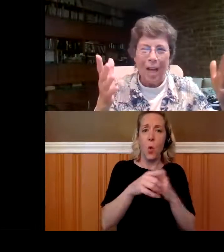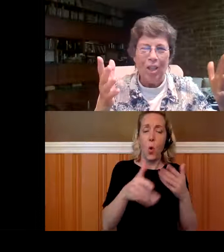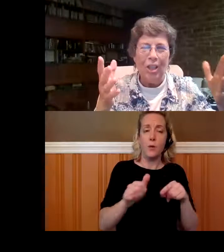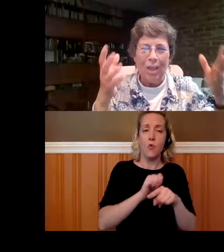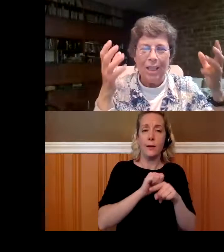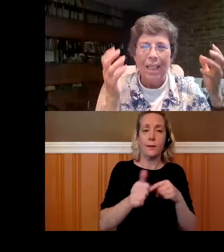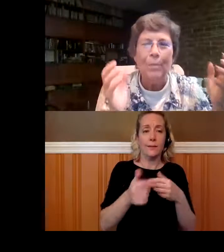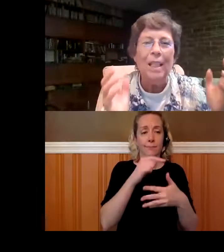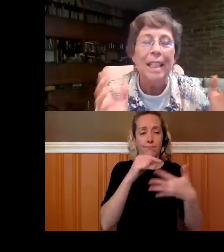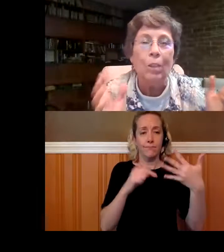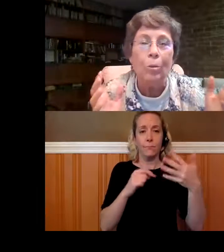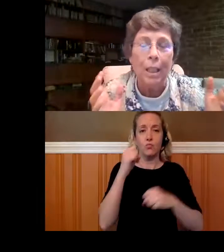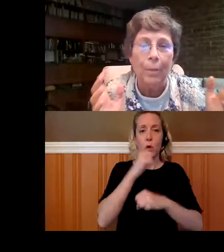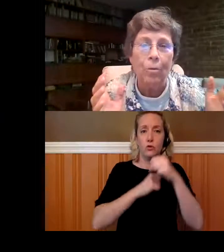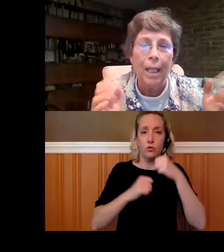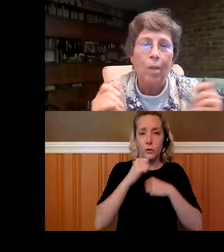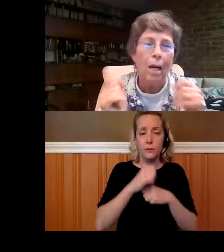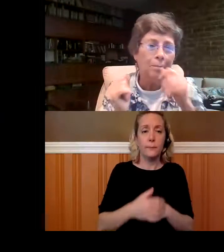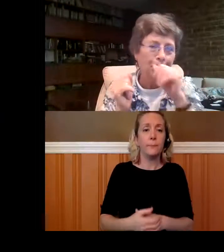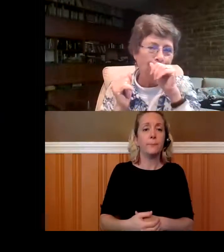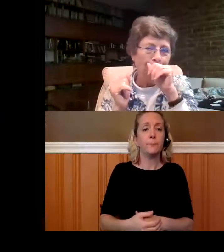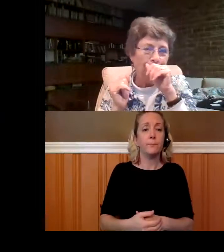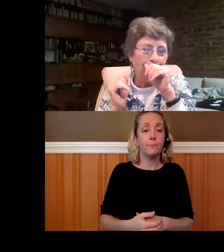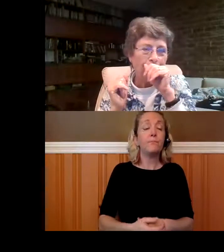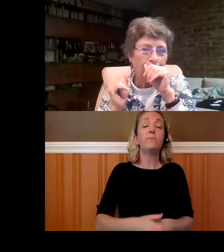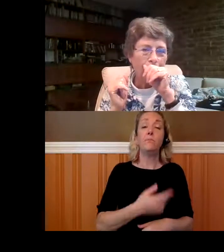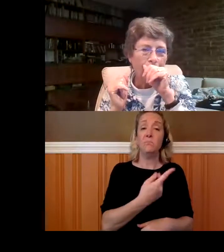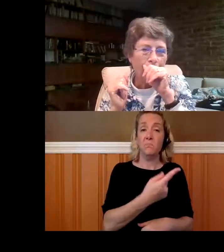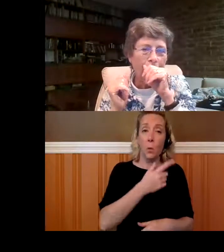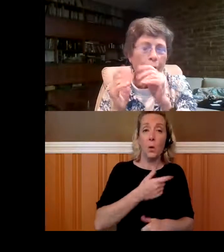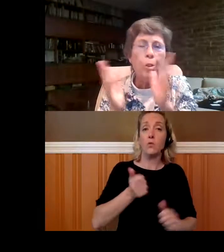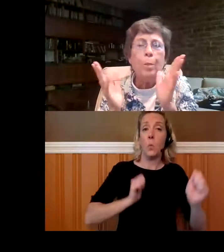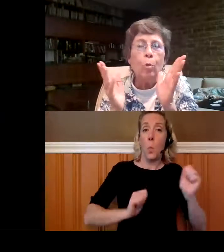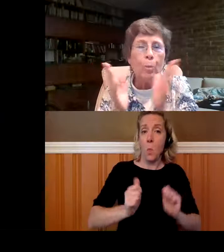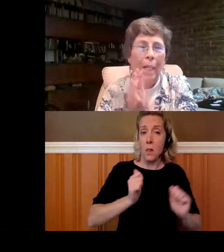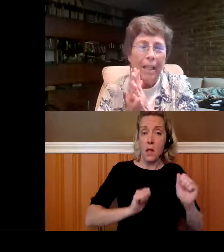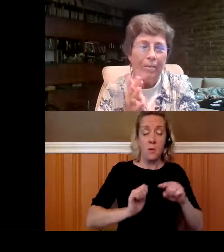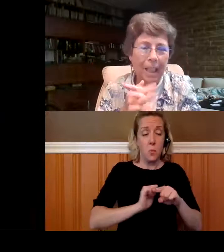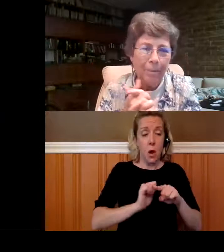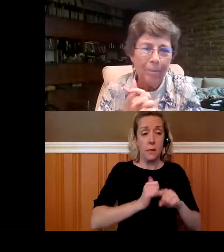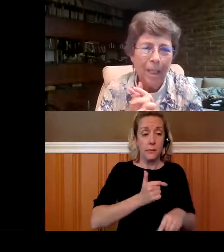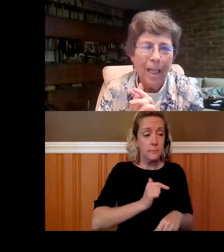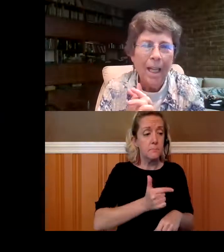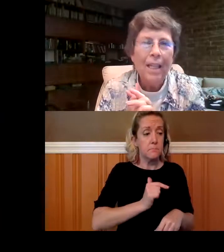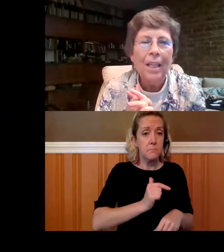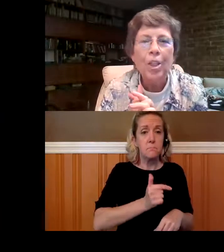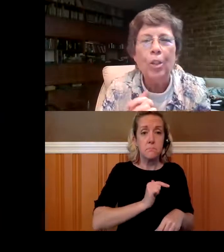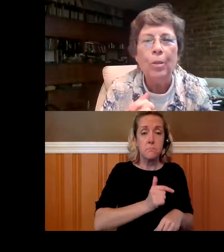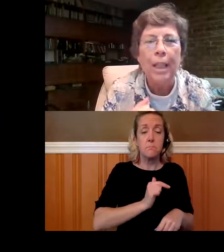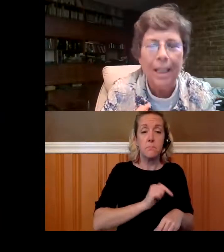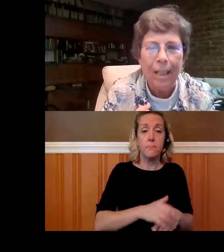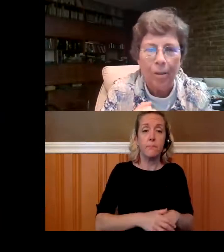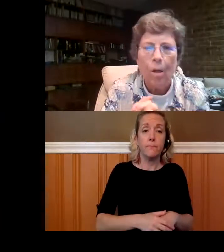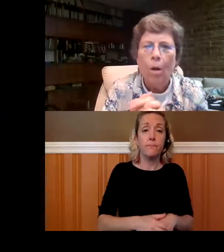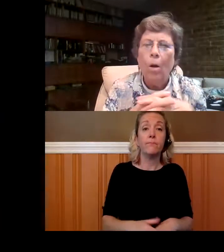they go out. And do some role playing if needed. Then the student considers, what do they